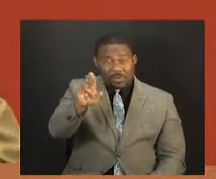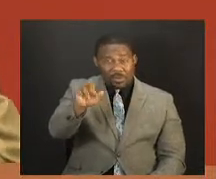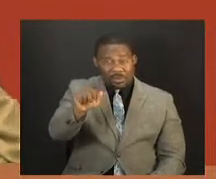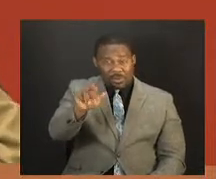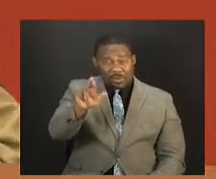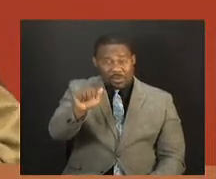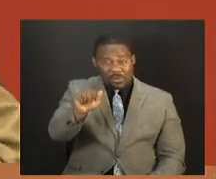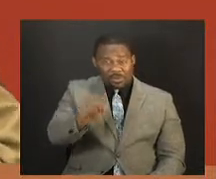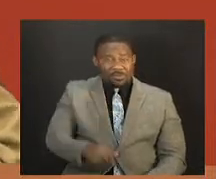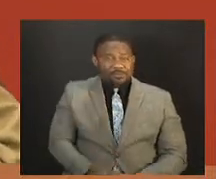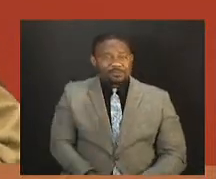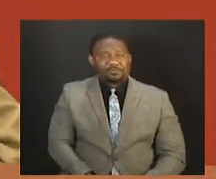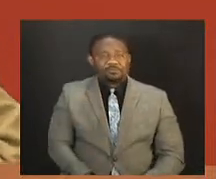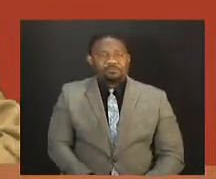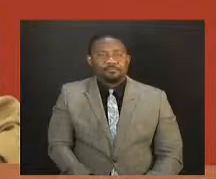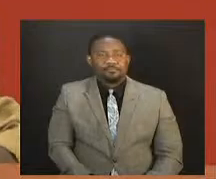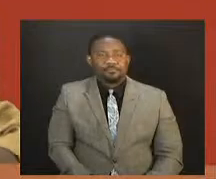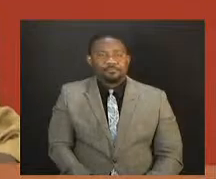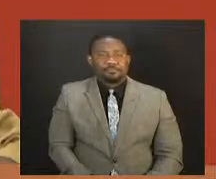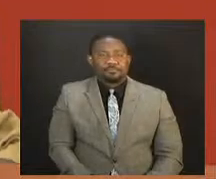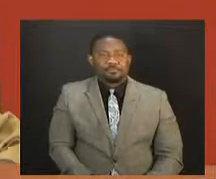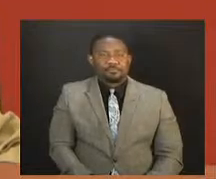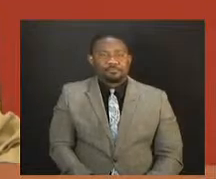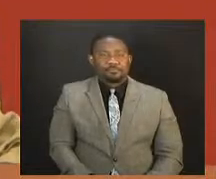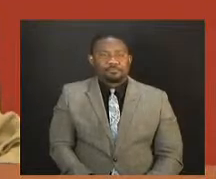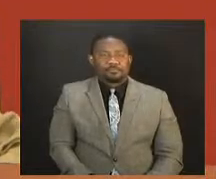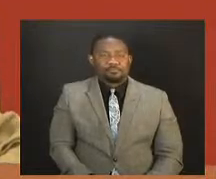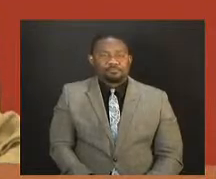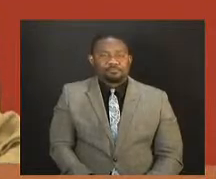Honourable members, it is not in dispute